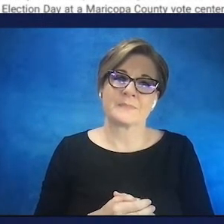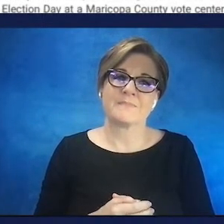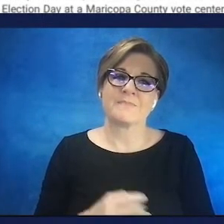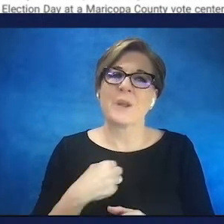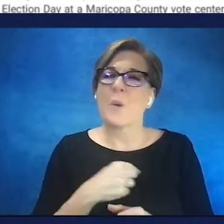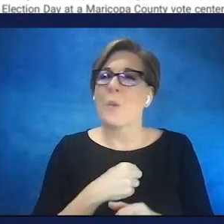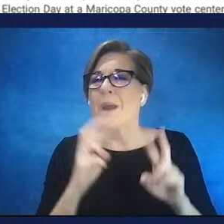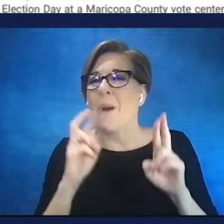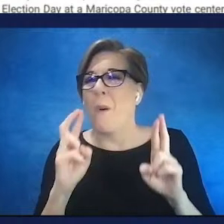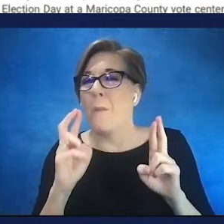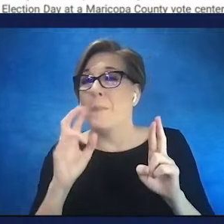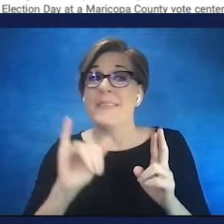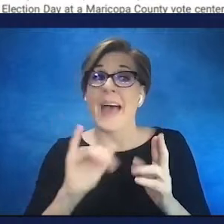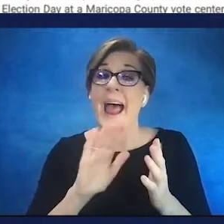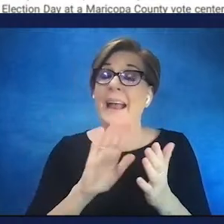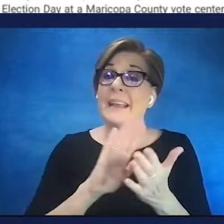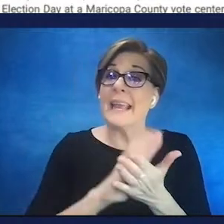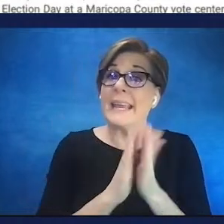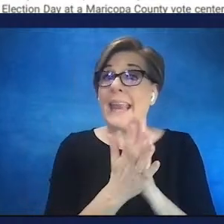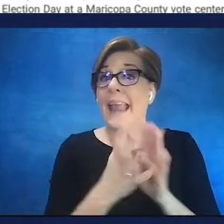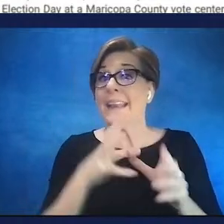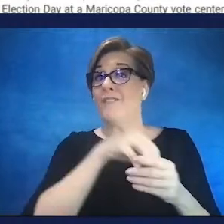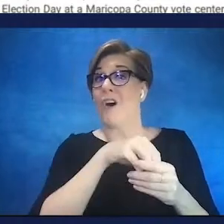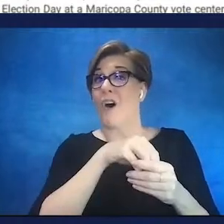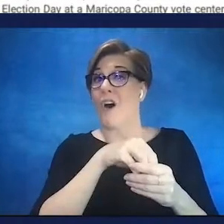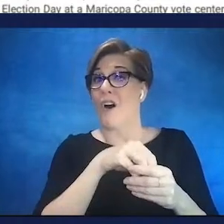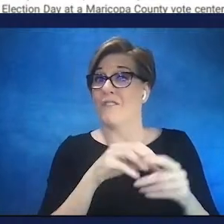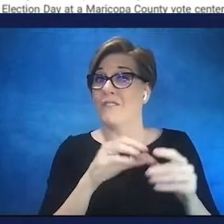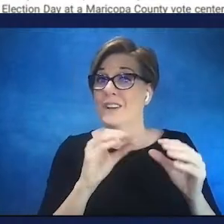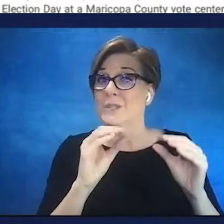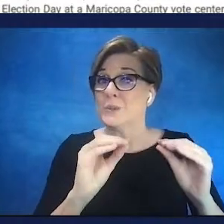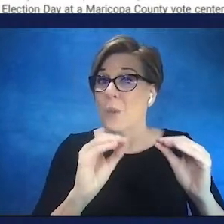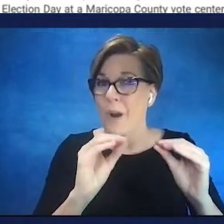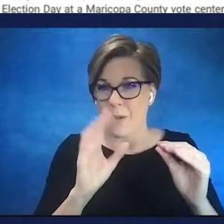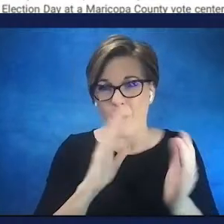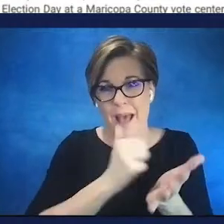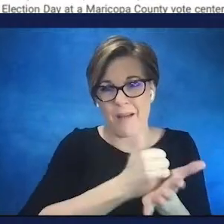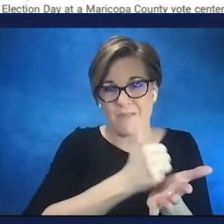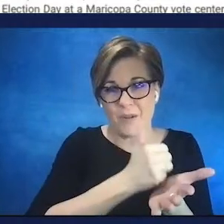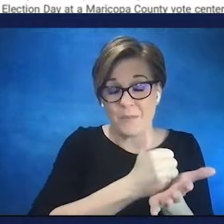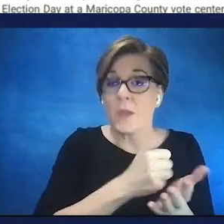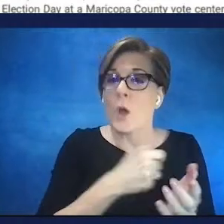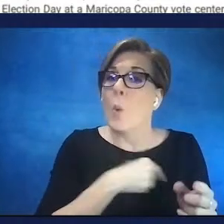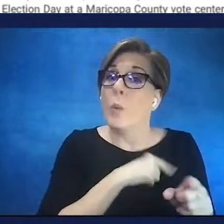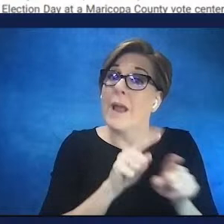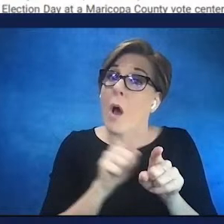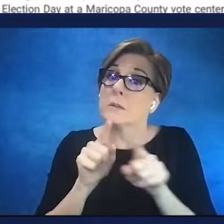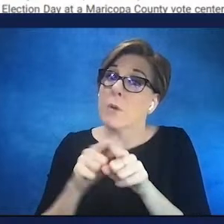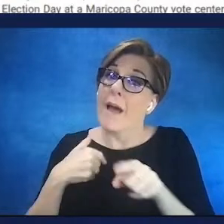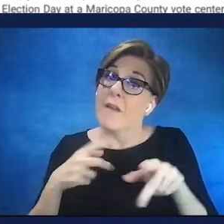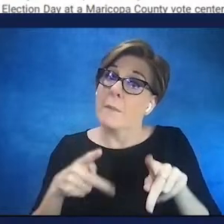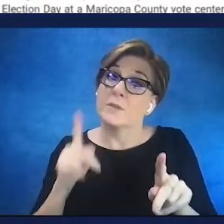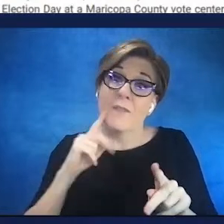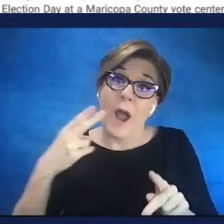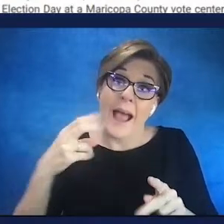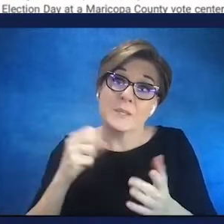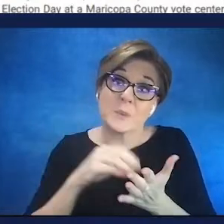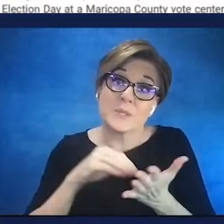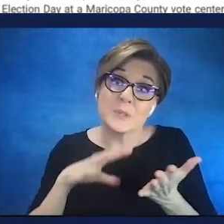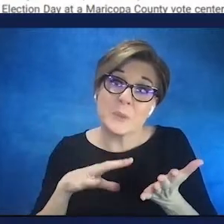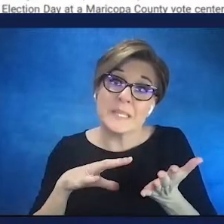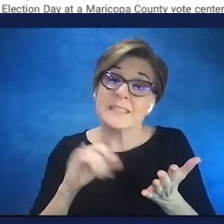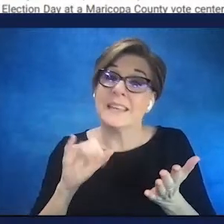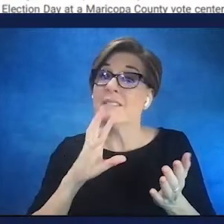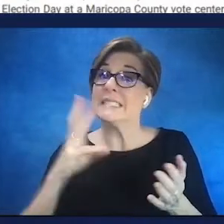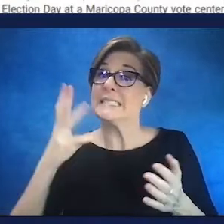Well, we hope that this Get Involved tutorial was helpful to you. But I want to mention that we also have opportunities for high school students